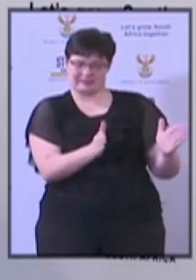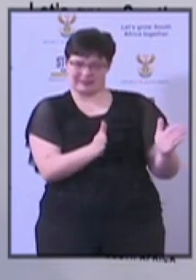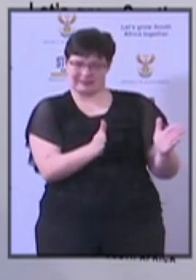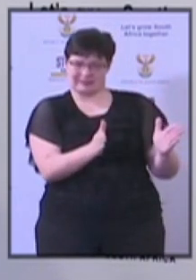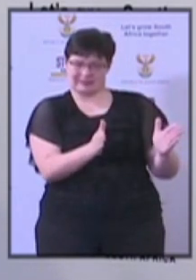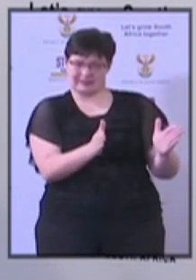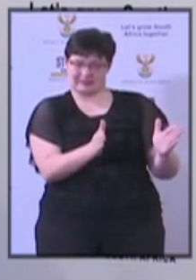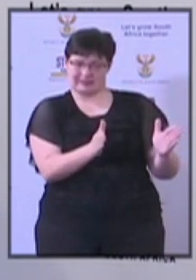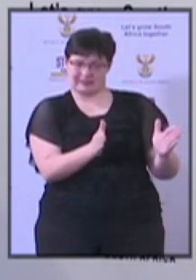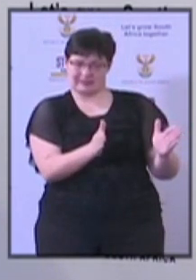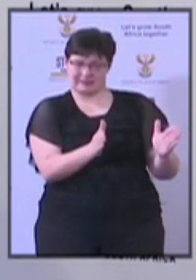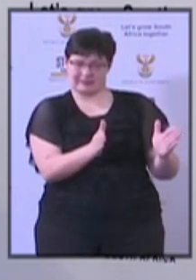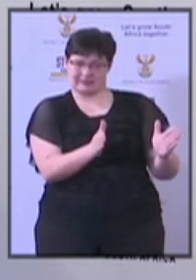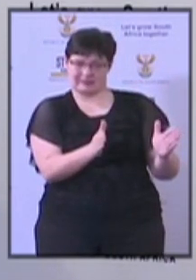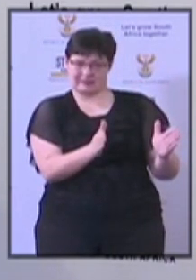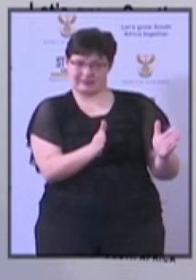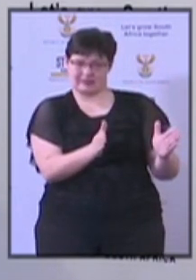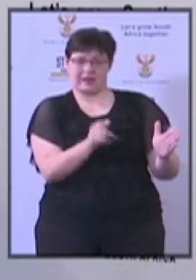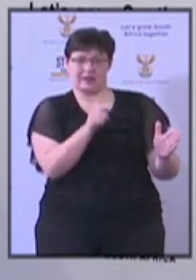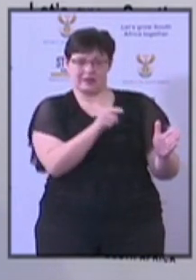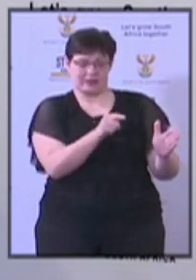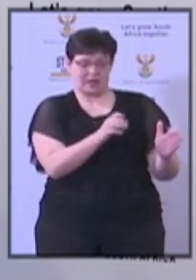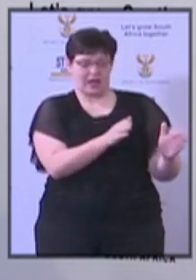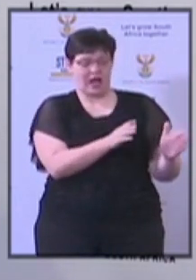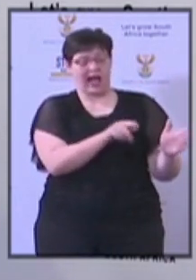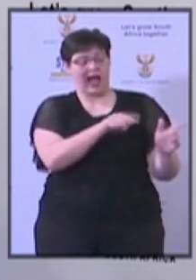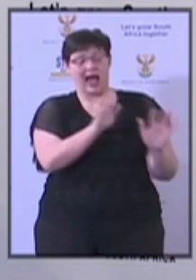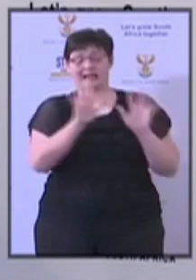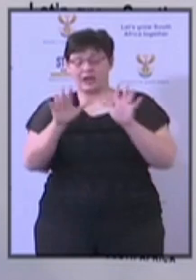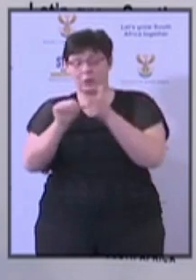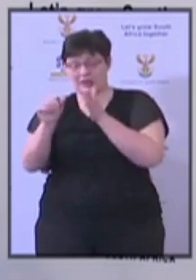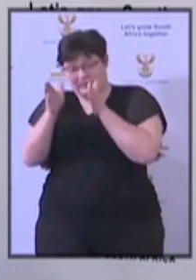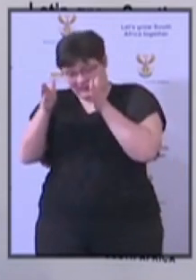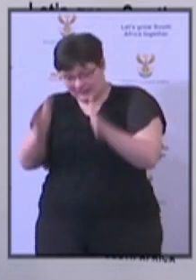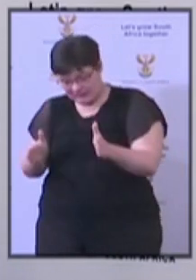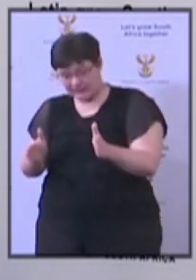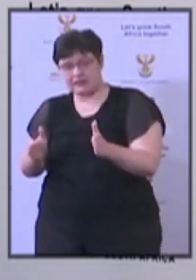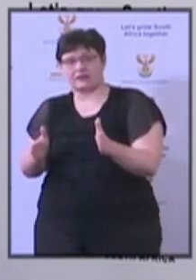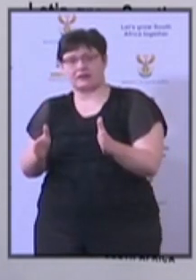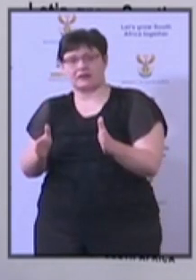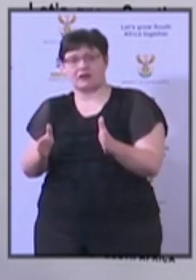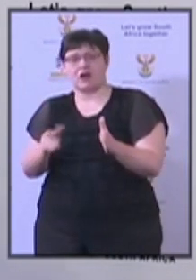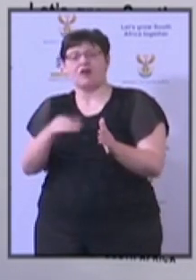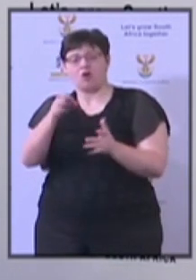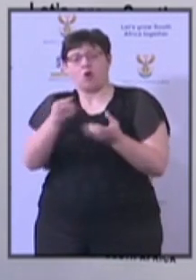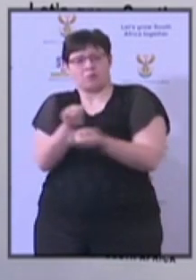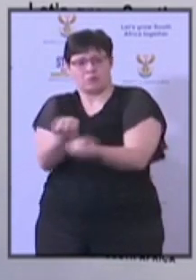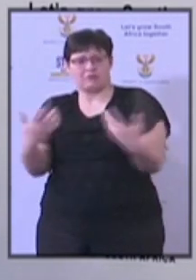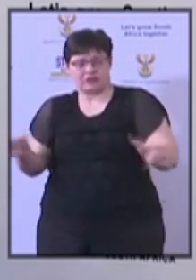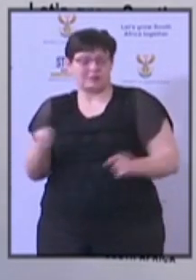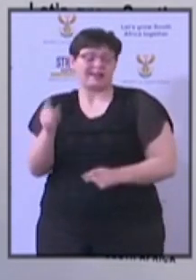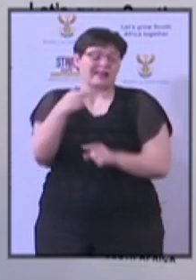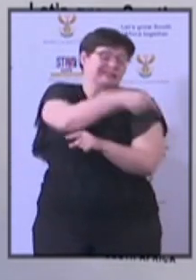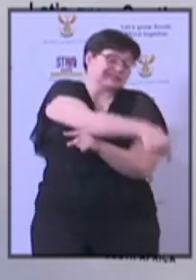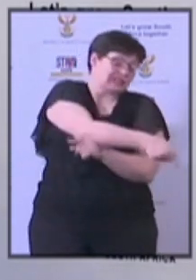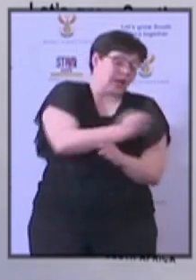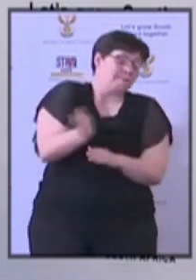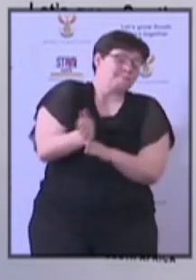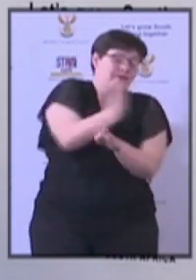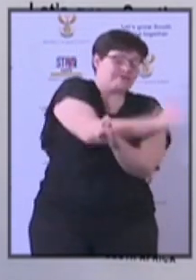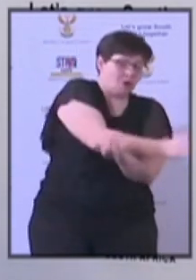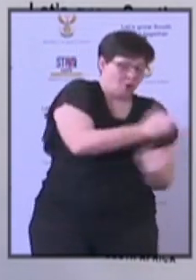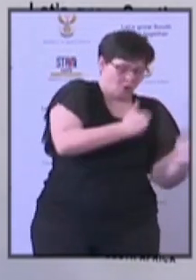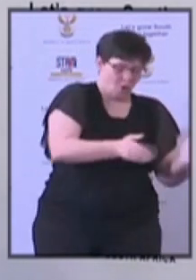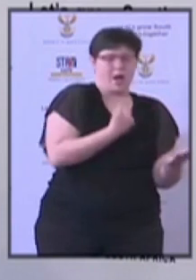period that is under lockdown. So there are others that will have applied between January and to March.